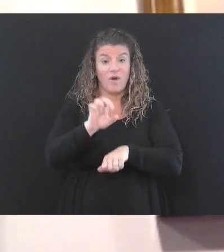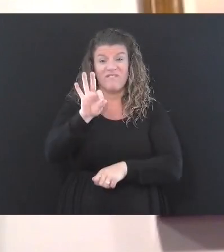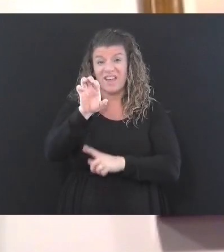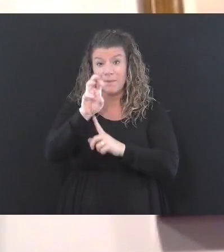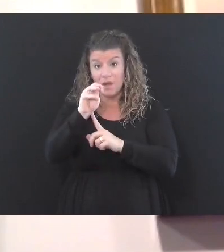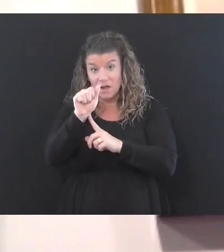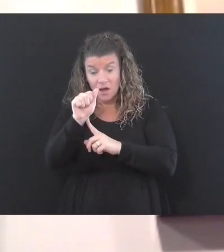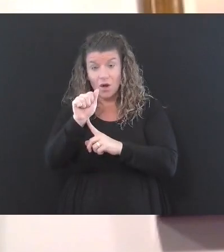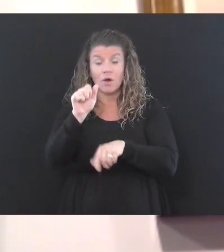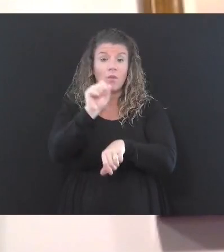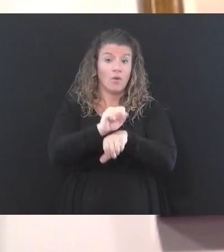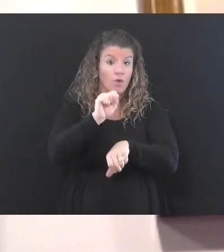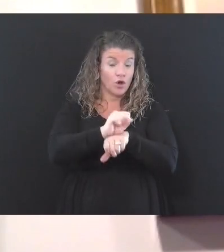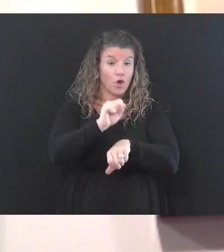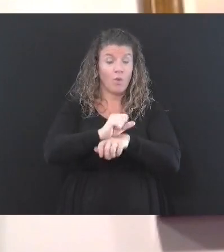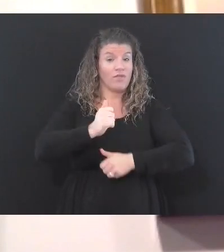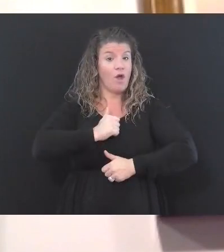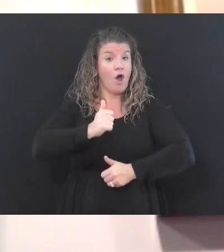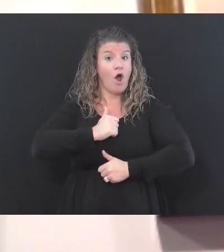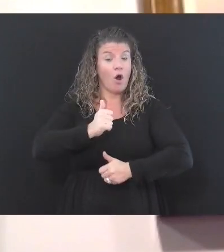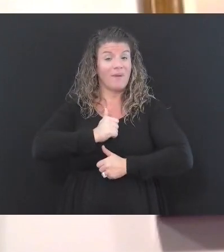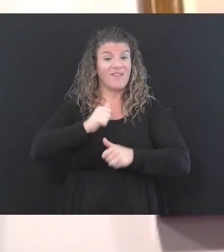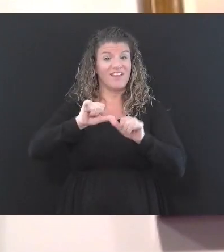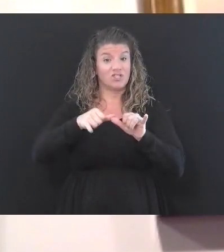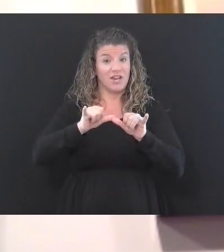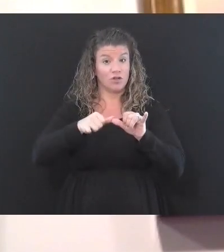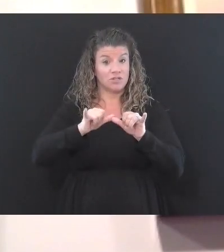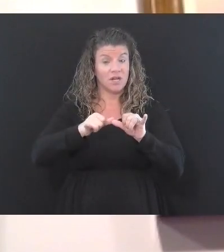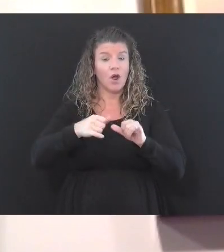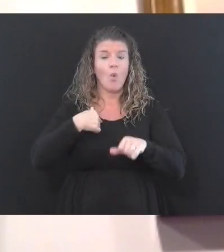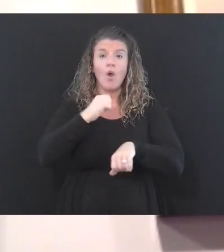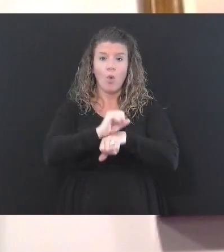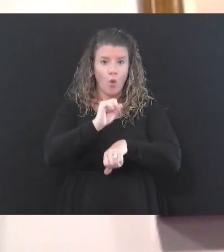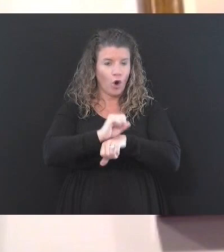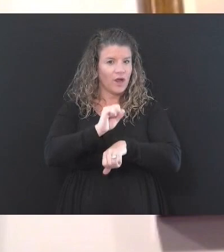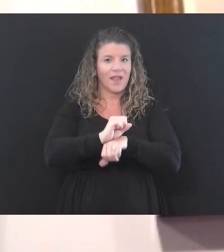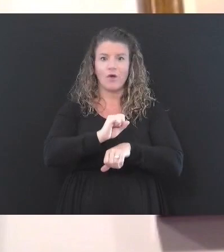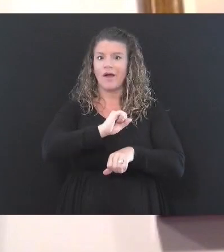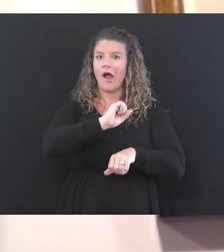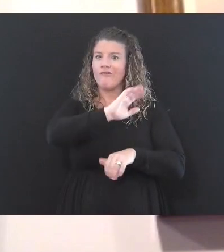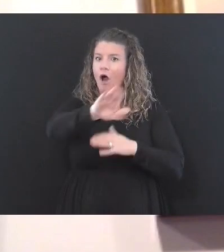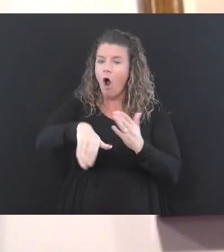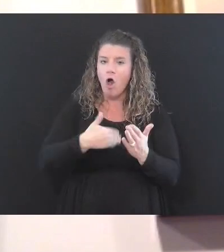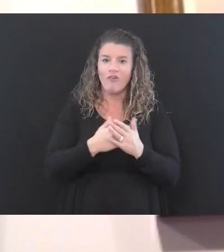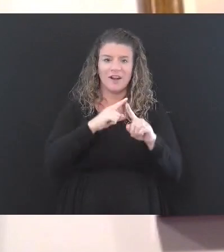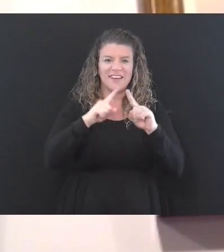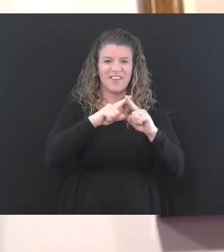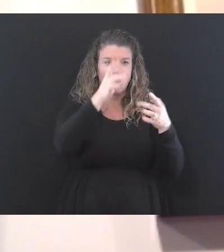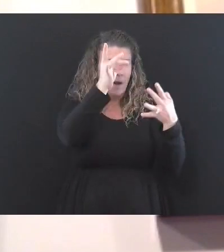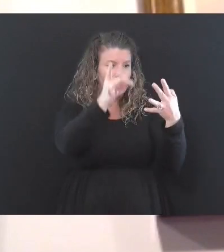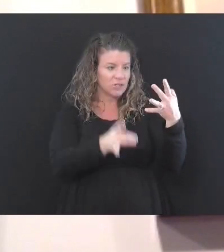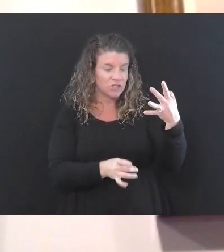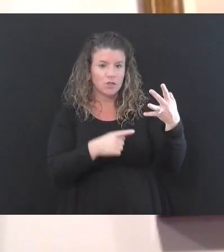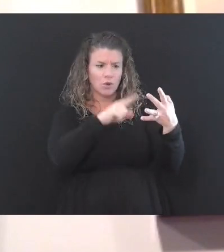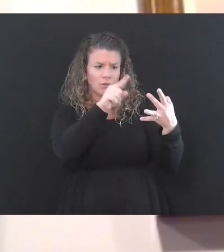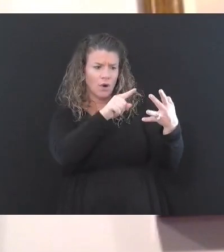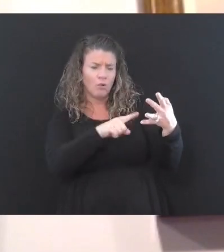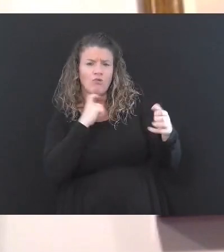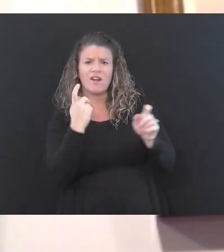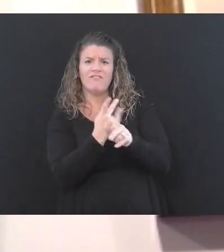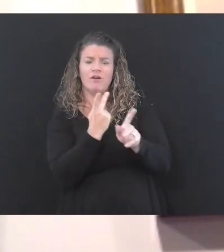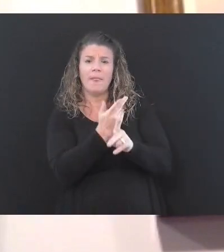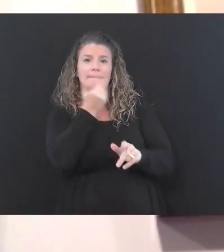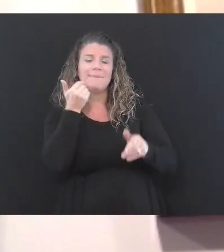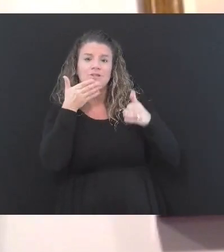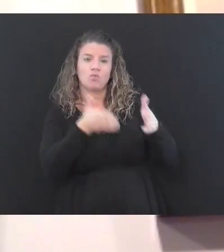FEMA, we're working with the Army Corps of Engineers, and we're looking at all the options, and we're trying to do that in a way that